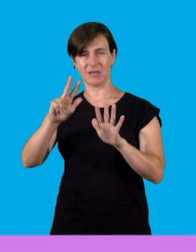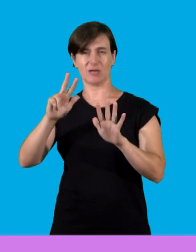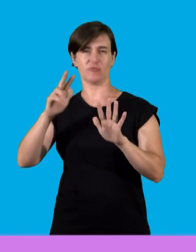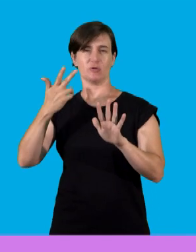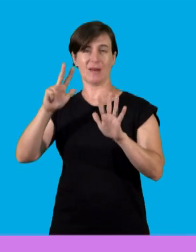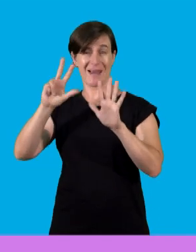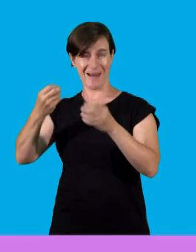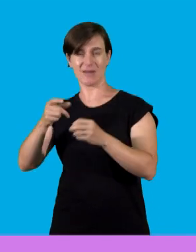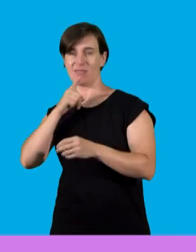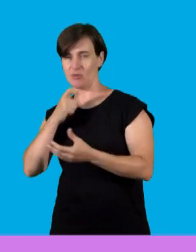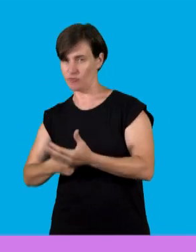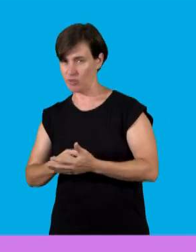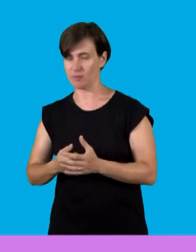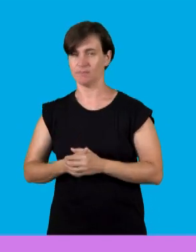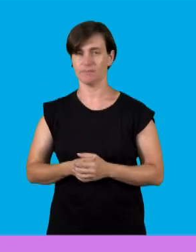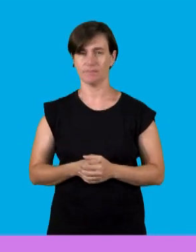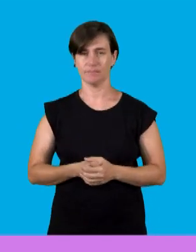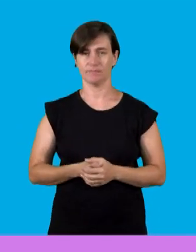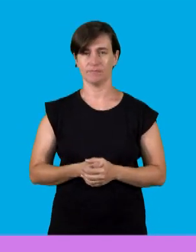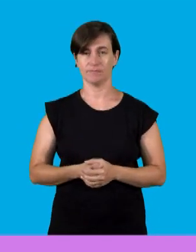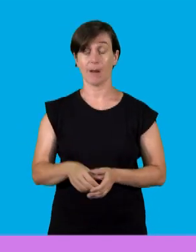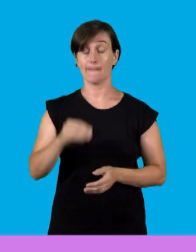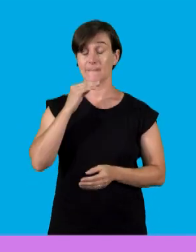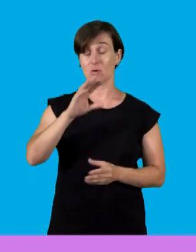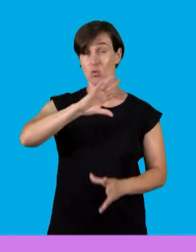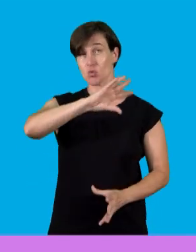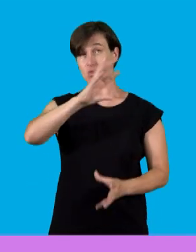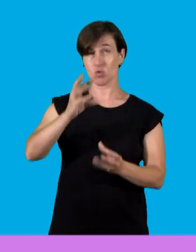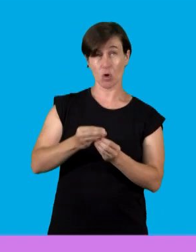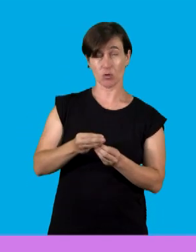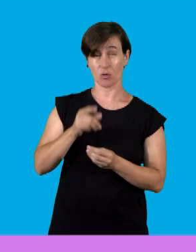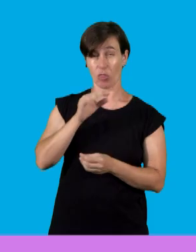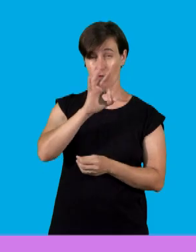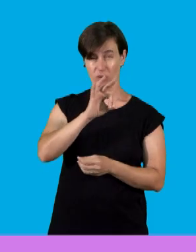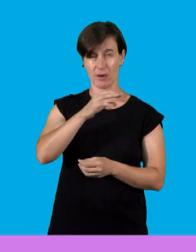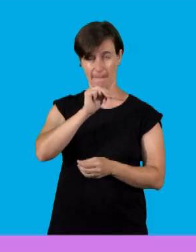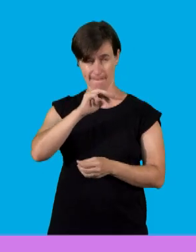3,778,800 rand. Okay, so what will I do now? I'll take the total amount to be paid back, the